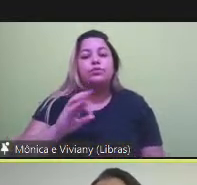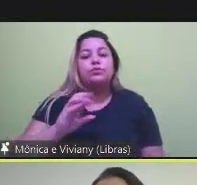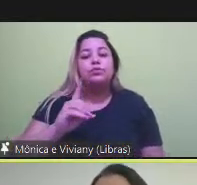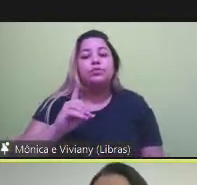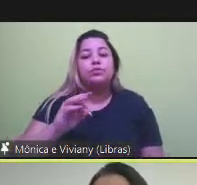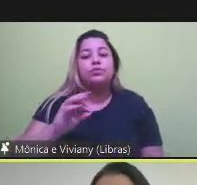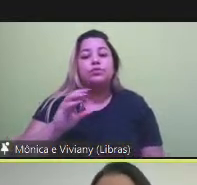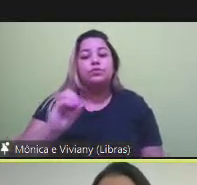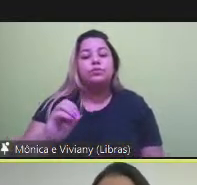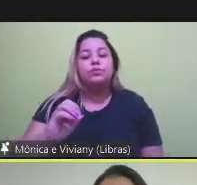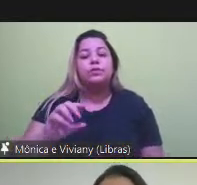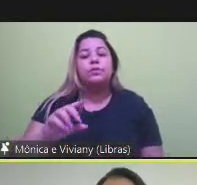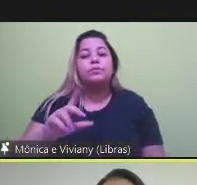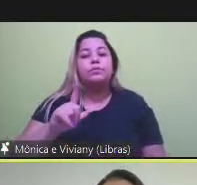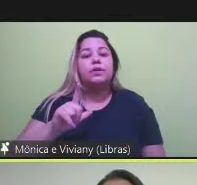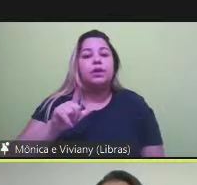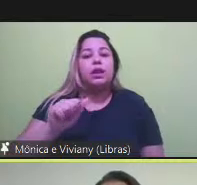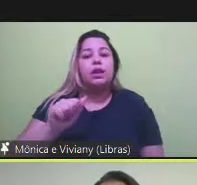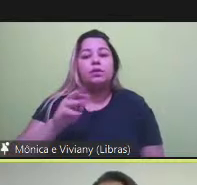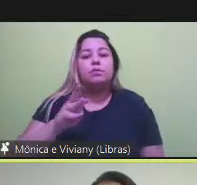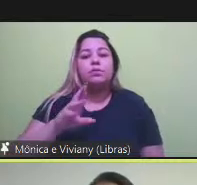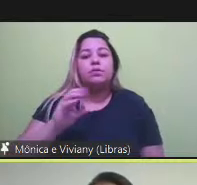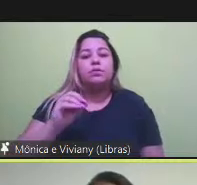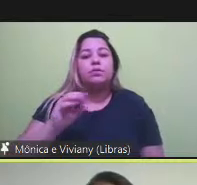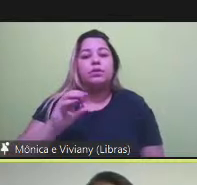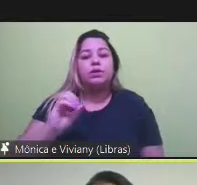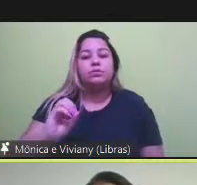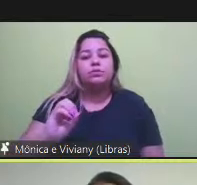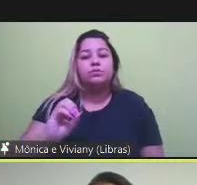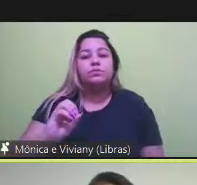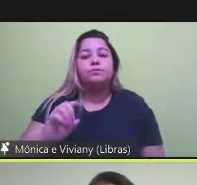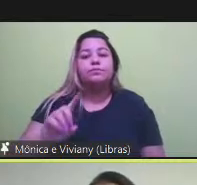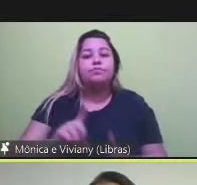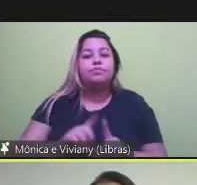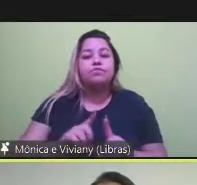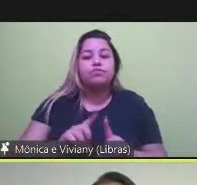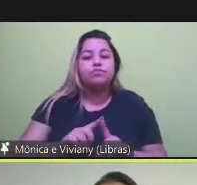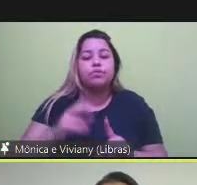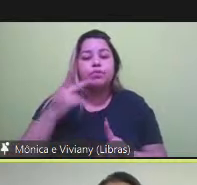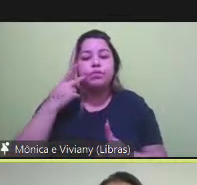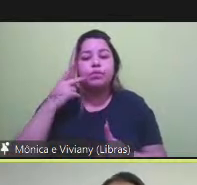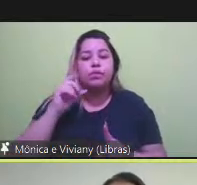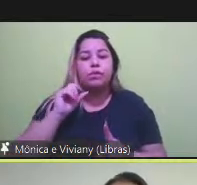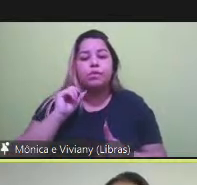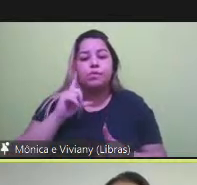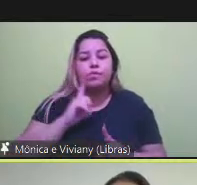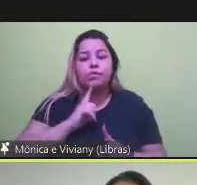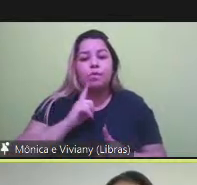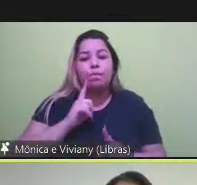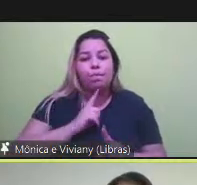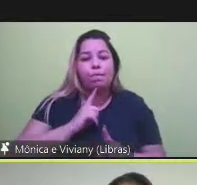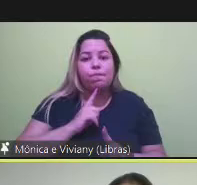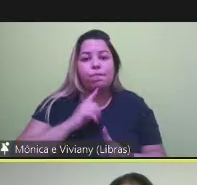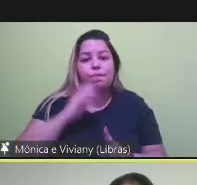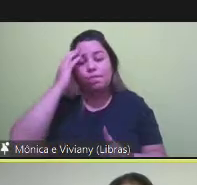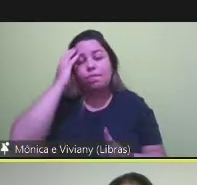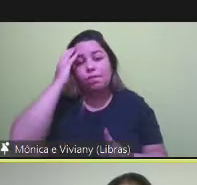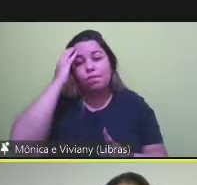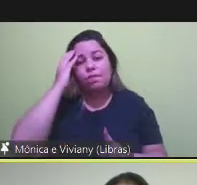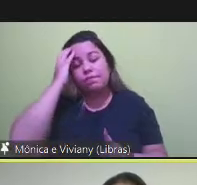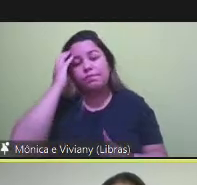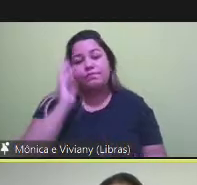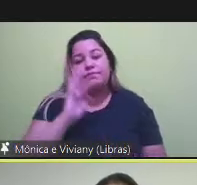odontological center, labs, and rehabilitation center. For the hospital network, we use